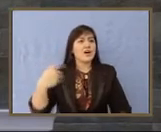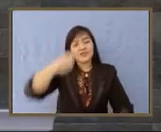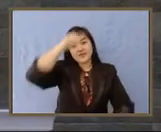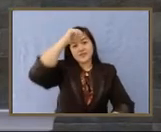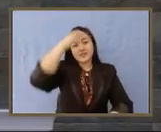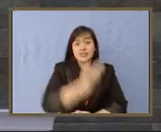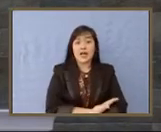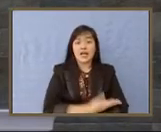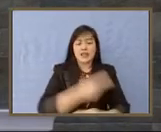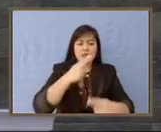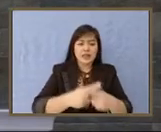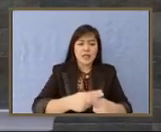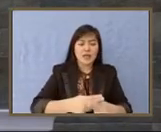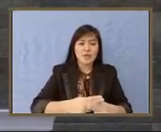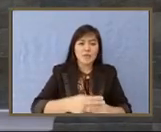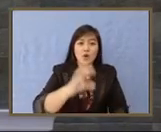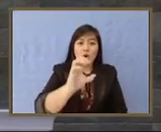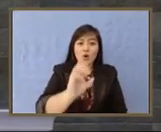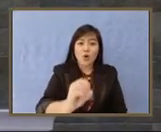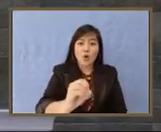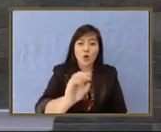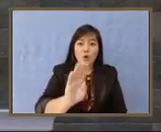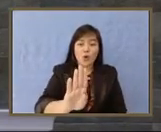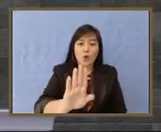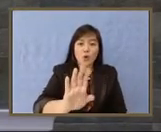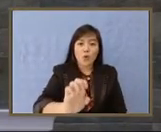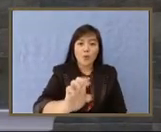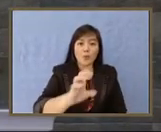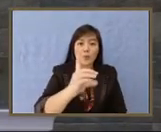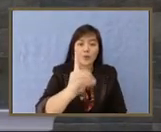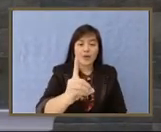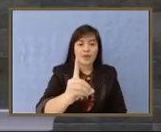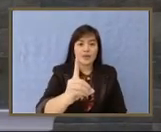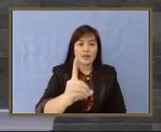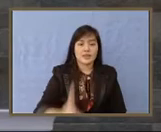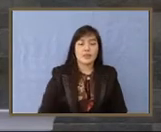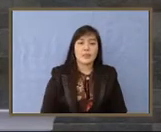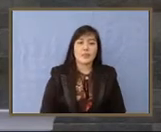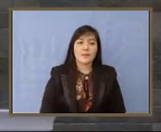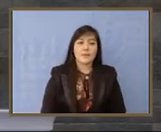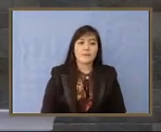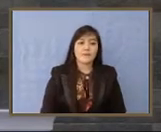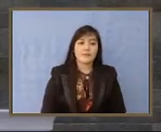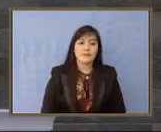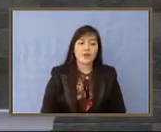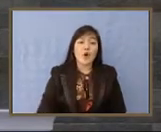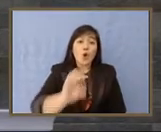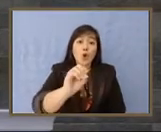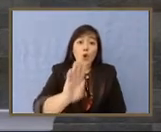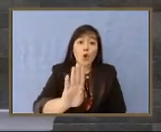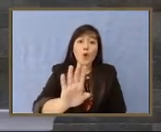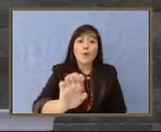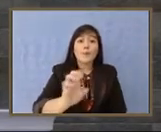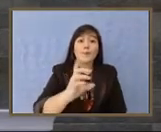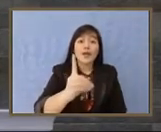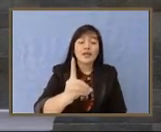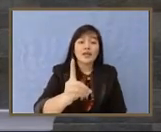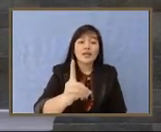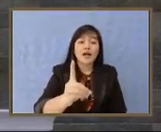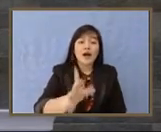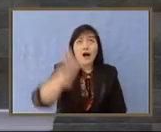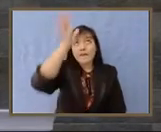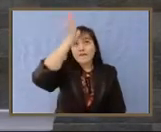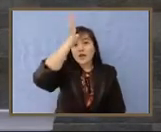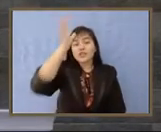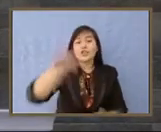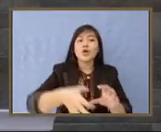siyang tatay ni David. Alright? You'll be able to read that in chapter 4, verse number 17 ng book of